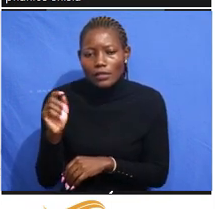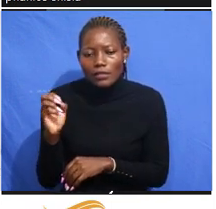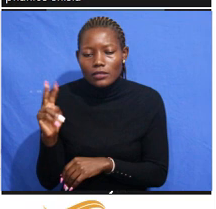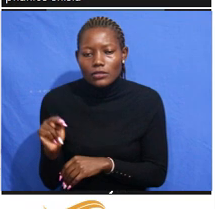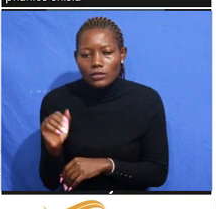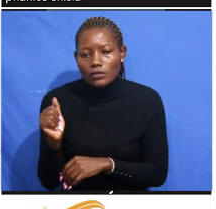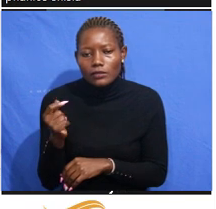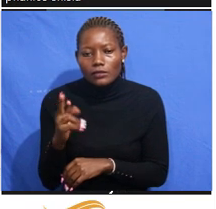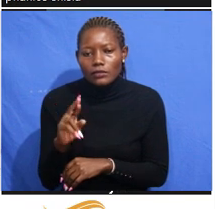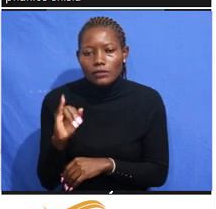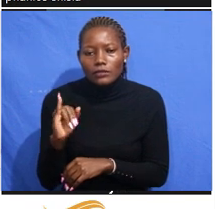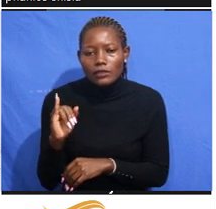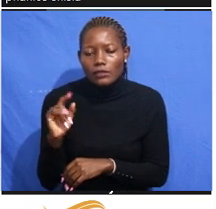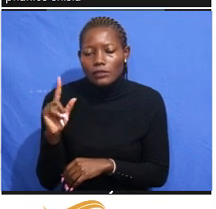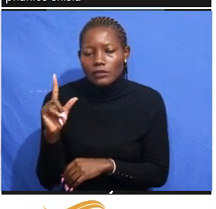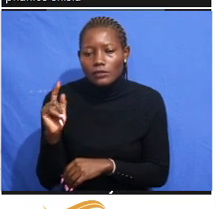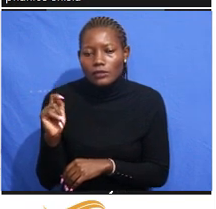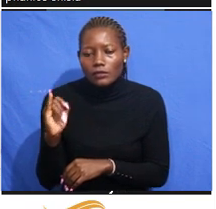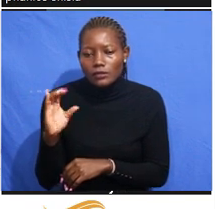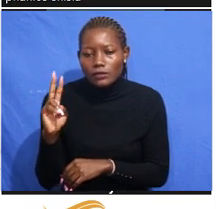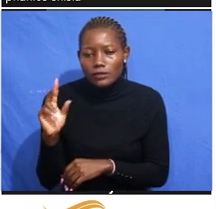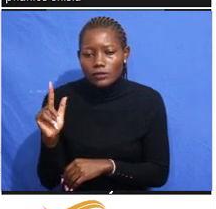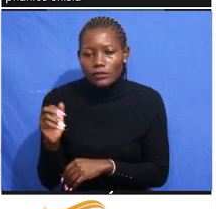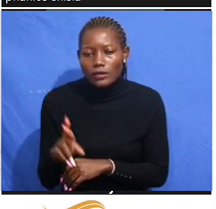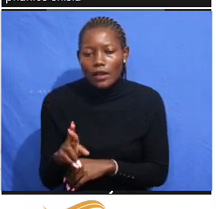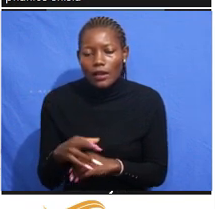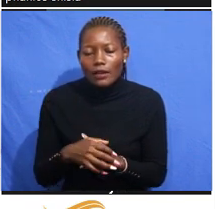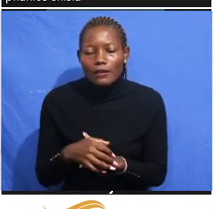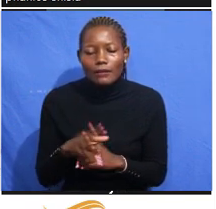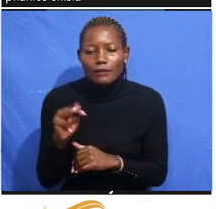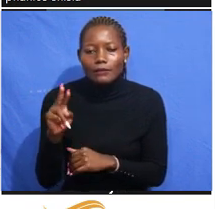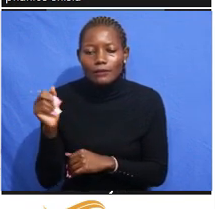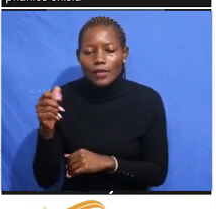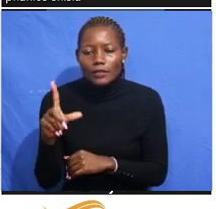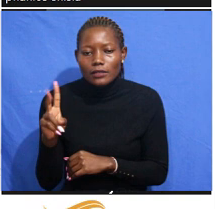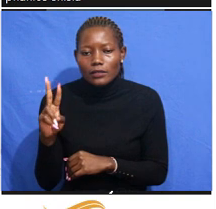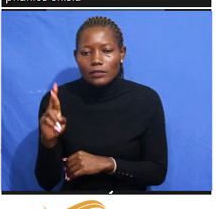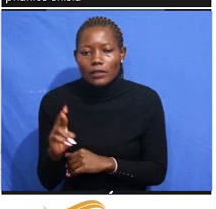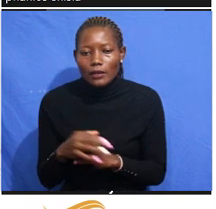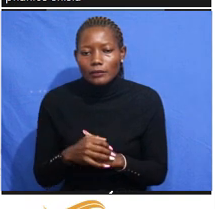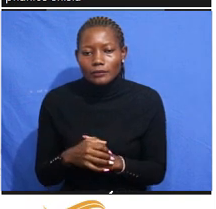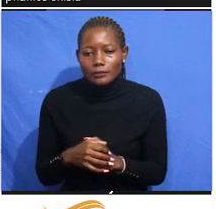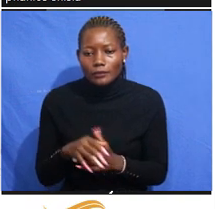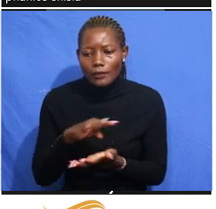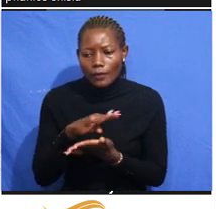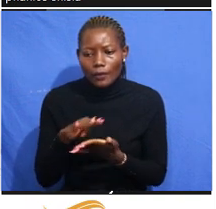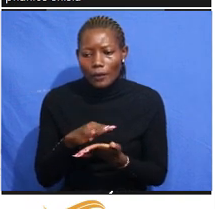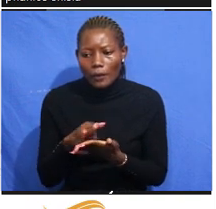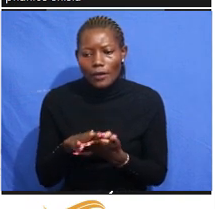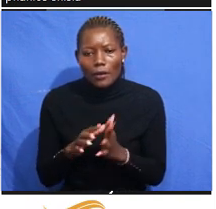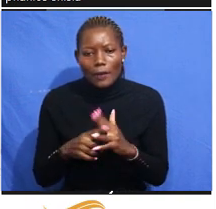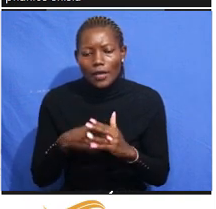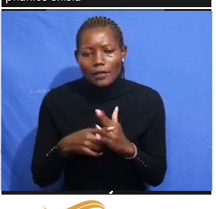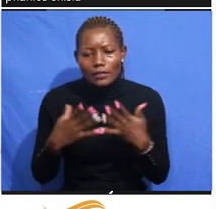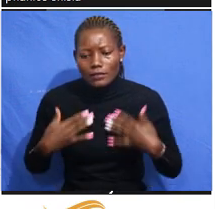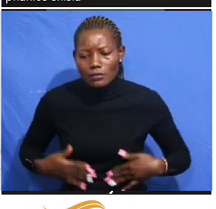nervous. If you remember in biomechanics, the body is just a human machine